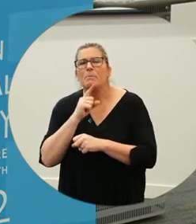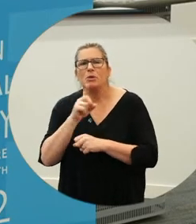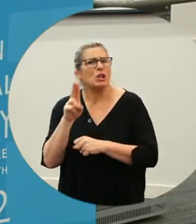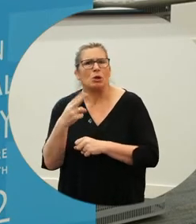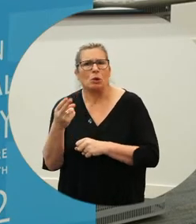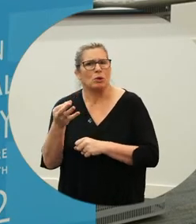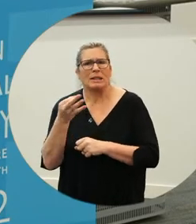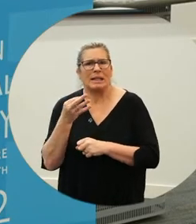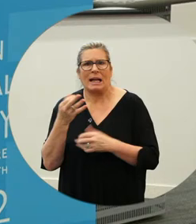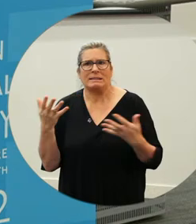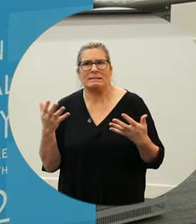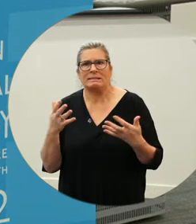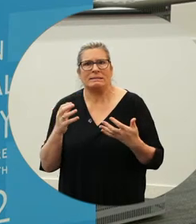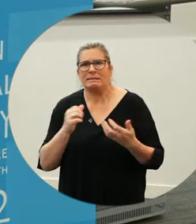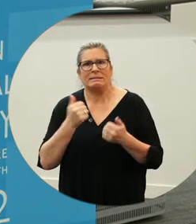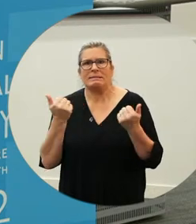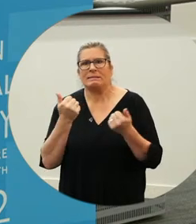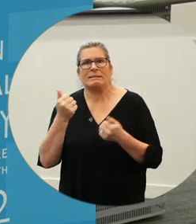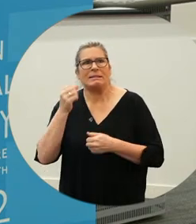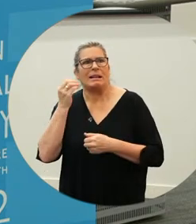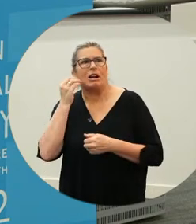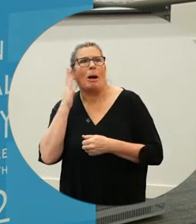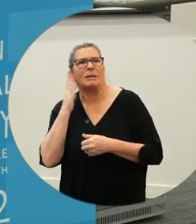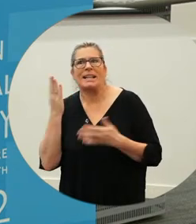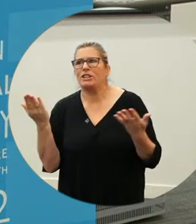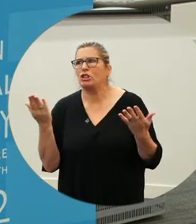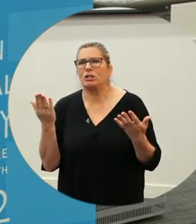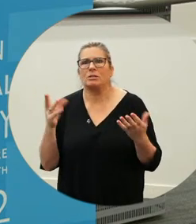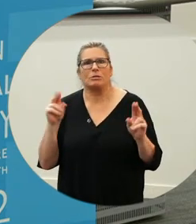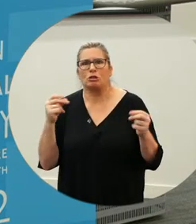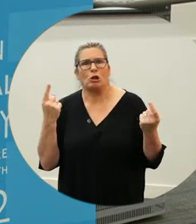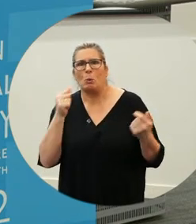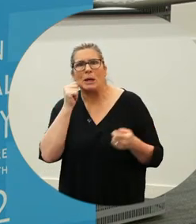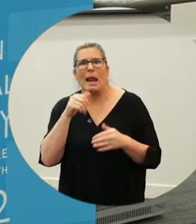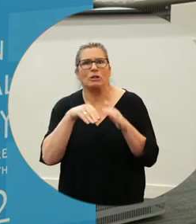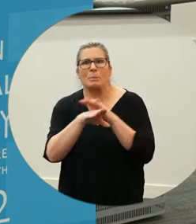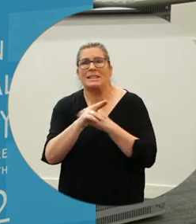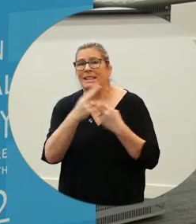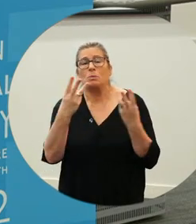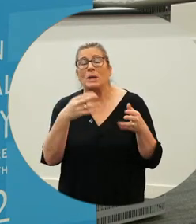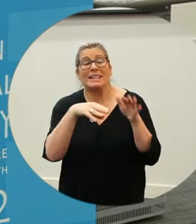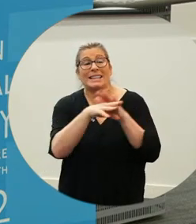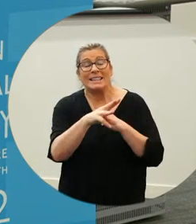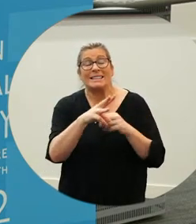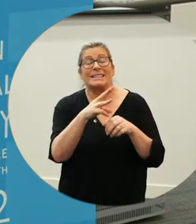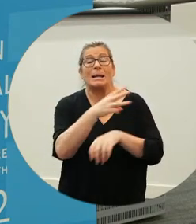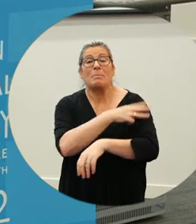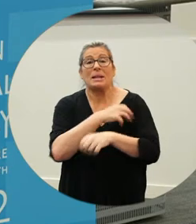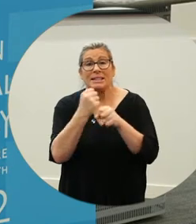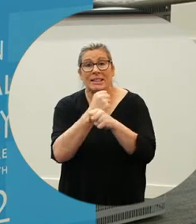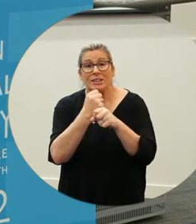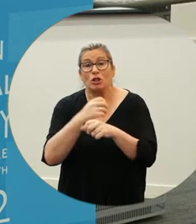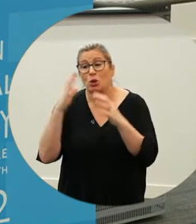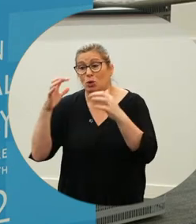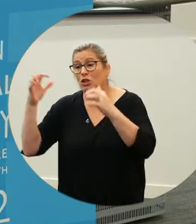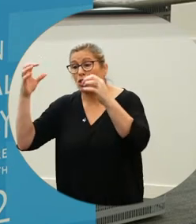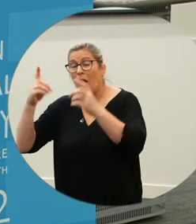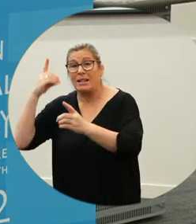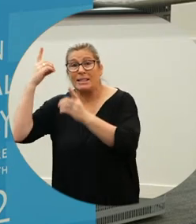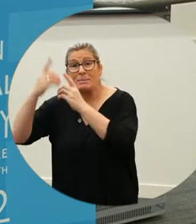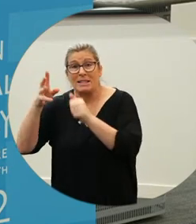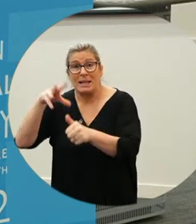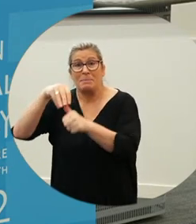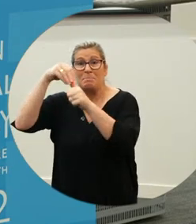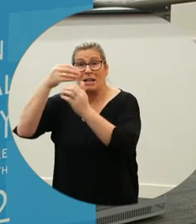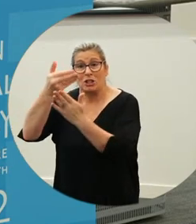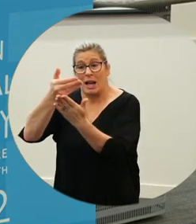anywhere. Nobody would let them in. They didn't want to go into the Garda station, so the Dáil had to pass special legislation, the Garda